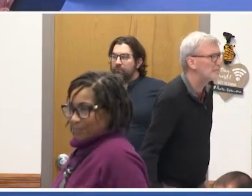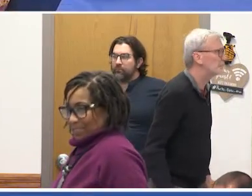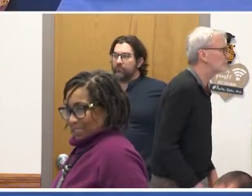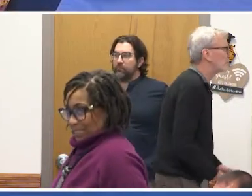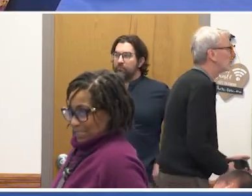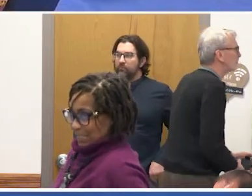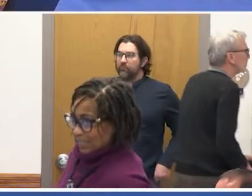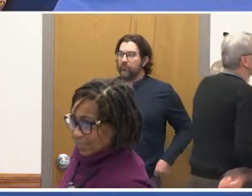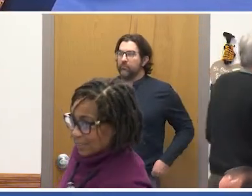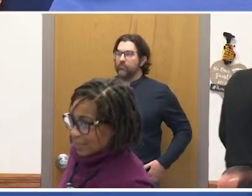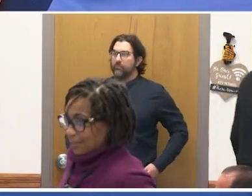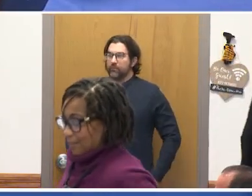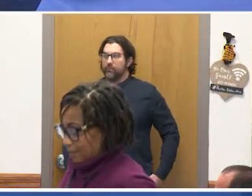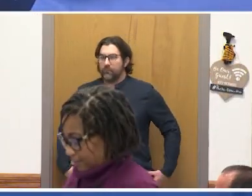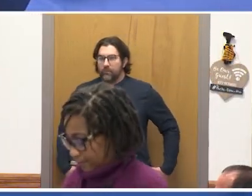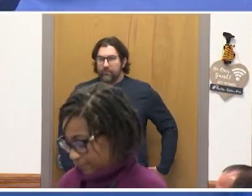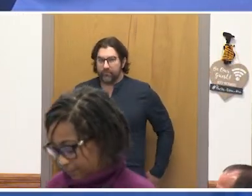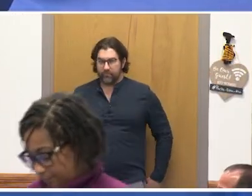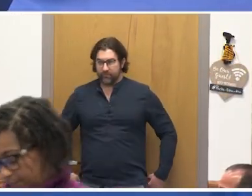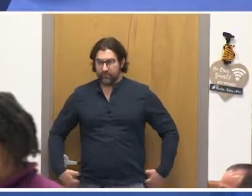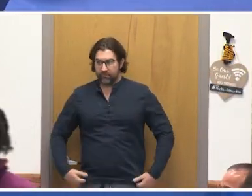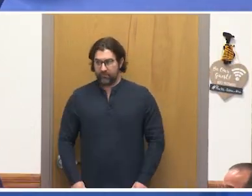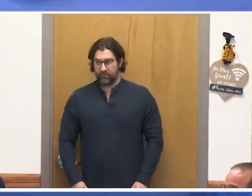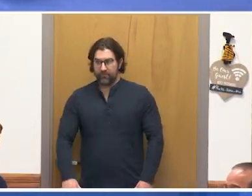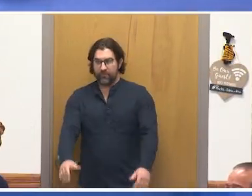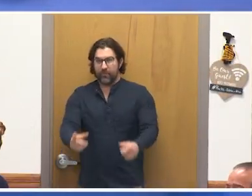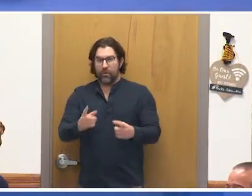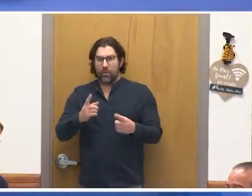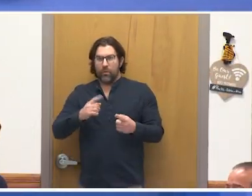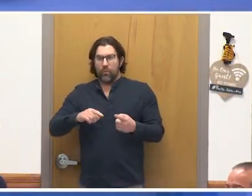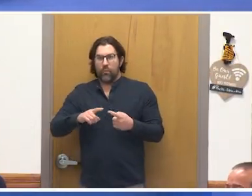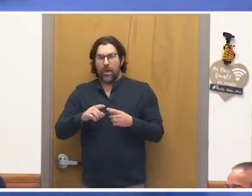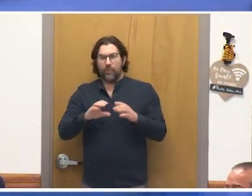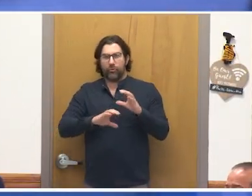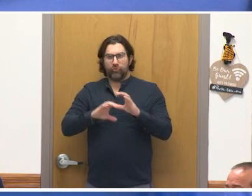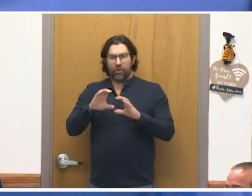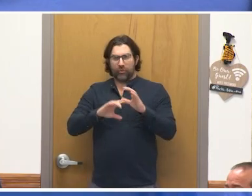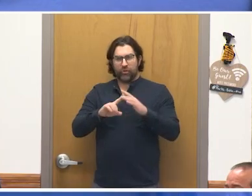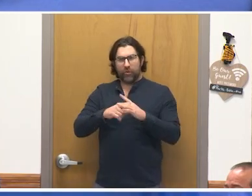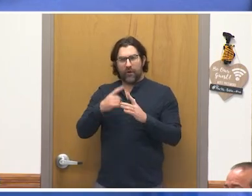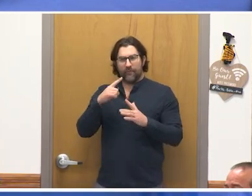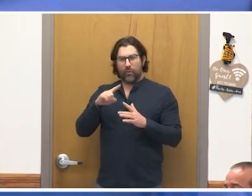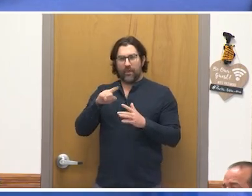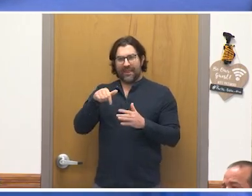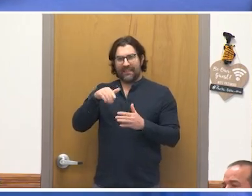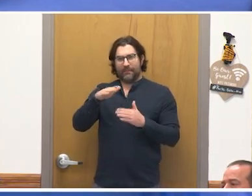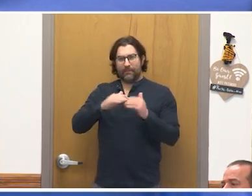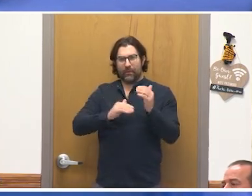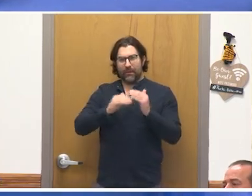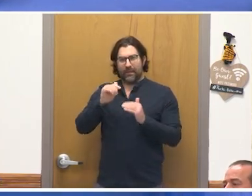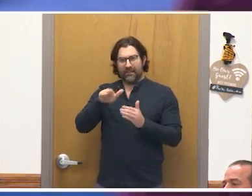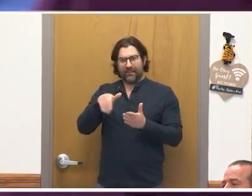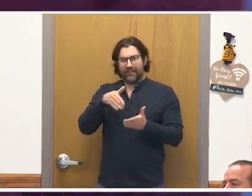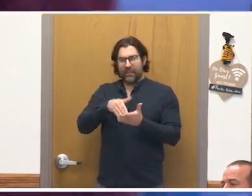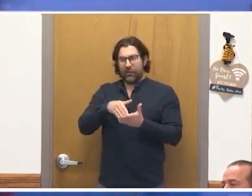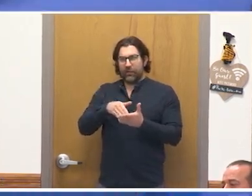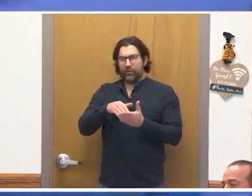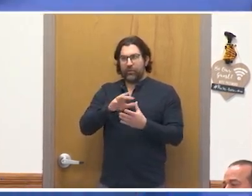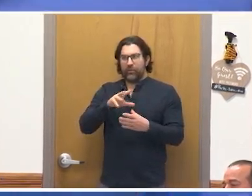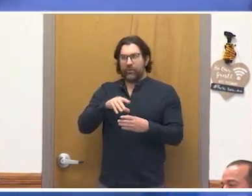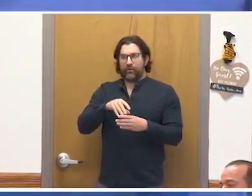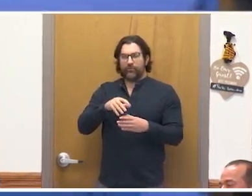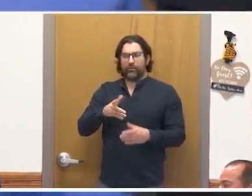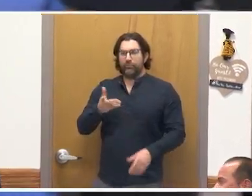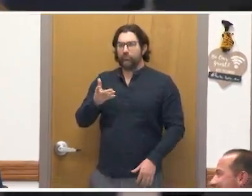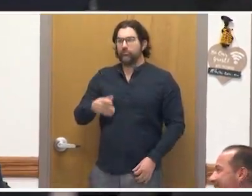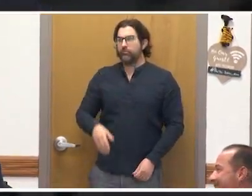When will the construction begin for the center? So I'm assuming, again, they're talking about this building, the part of the scope that includes work around this